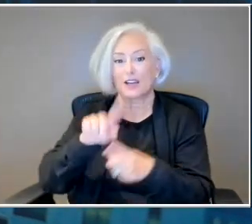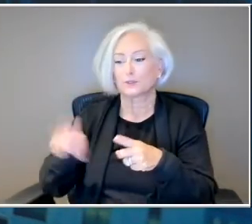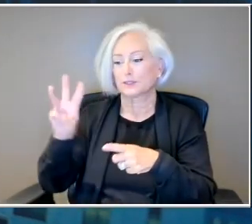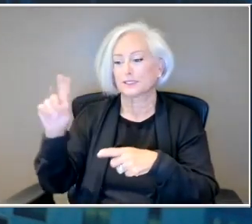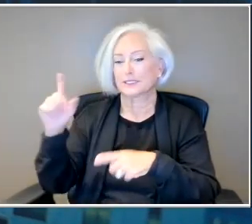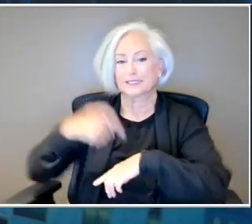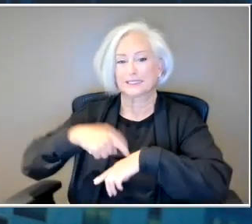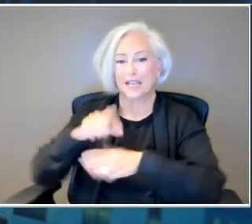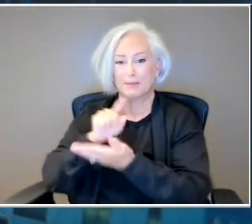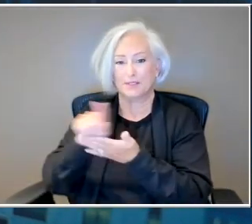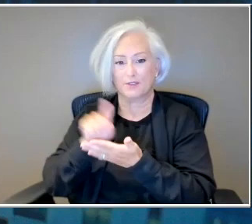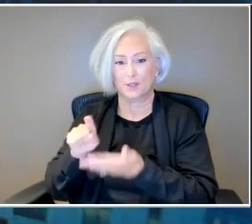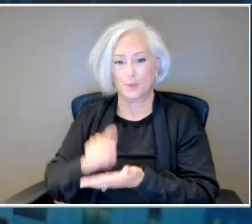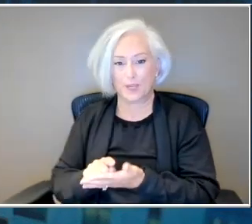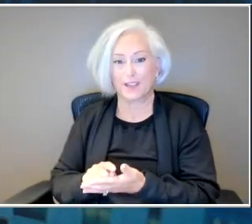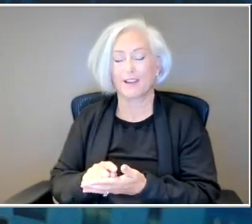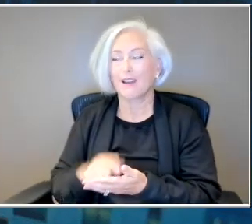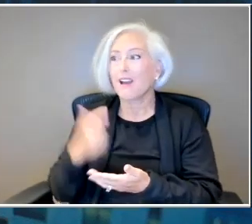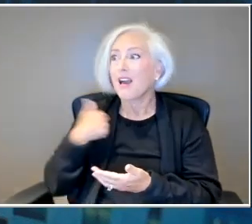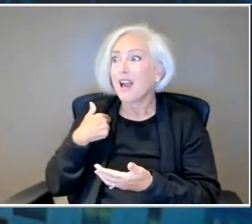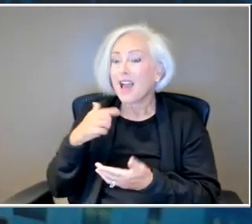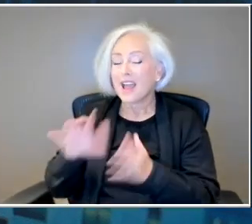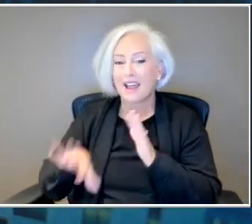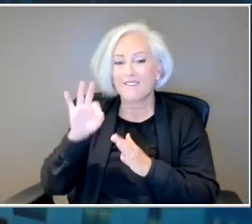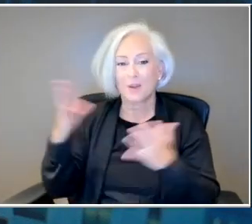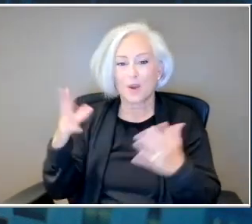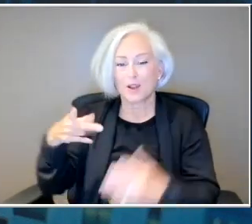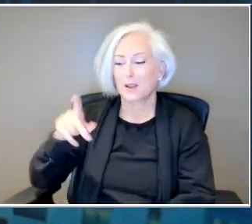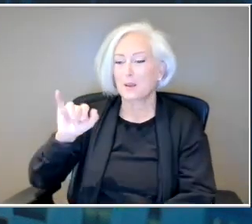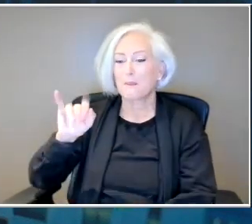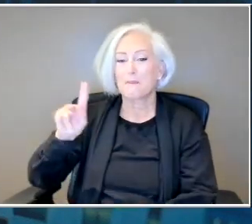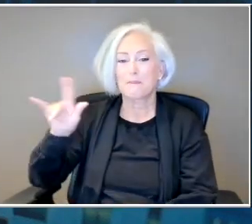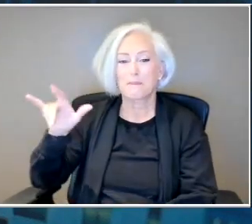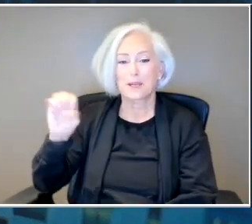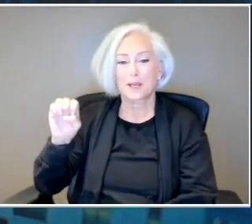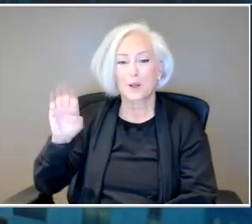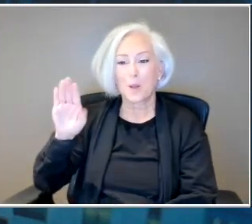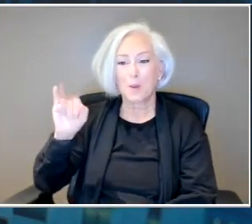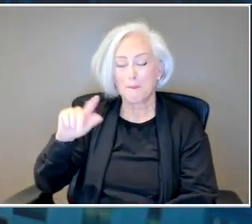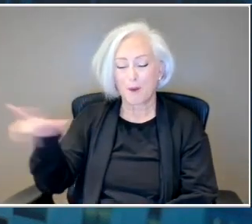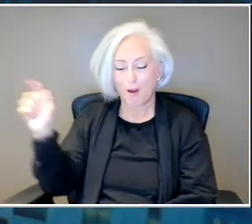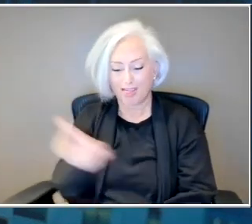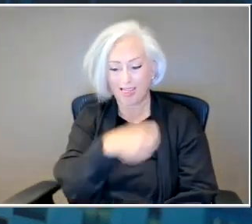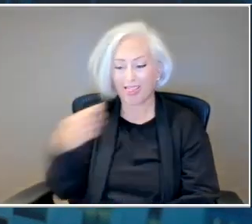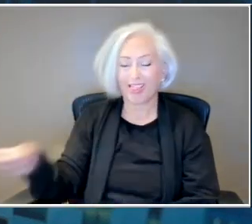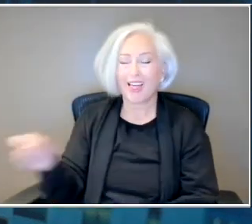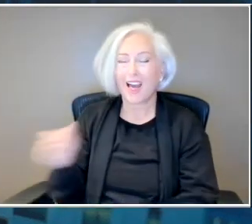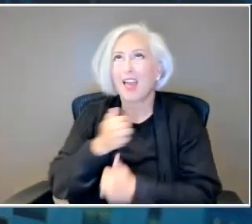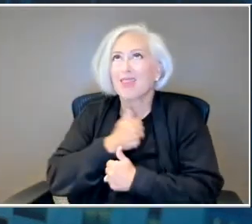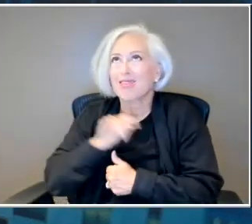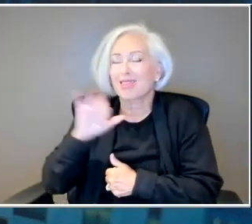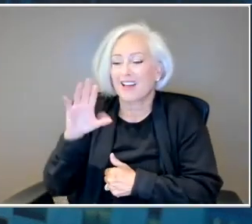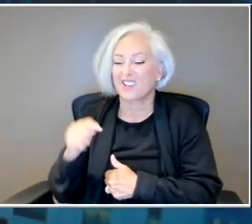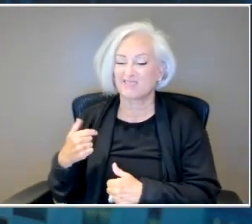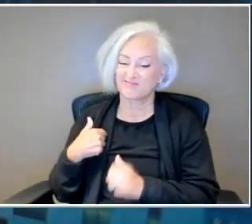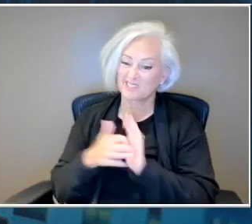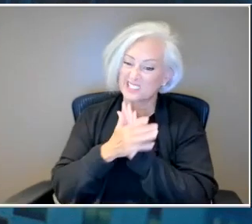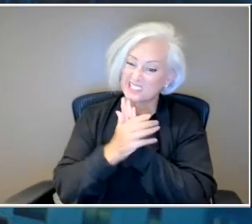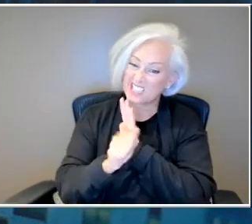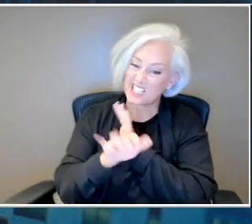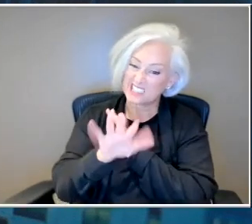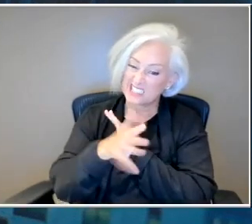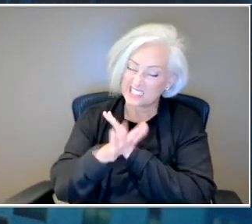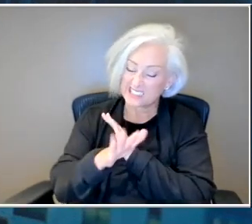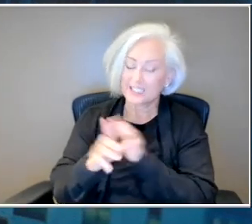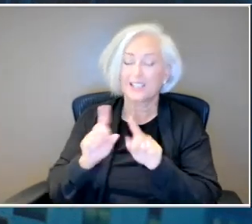I discovered pickleball, and I'm not very good at it, but I love it, and it's so much fun. So playing that a couple of days a week, and it's important